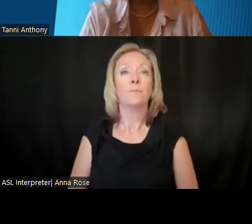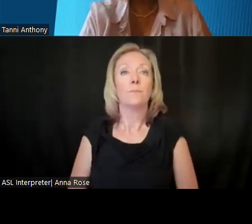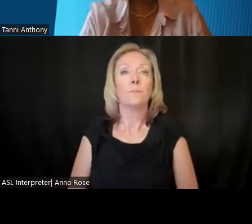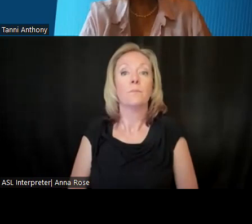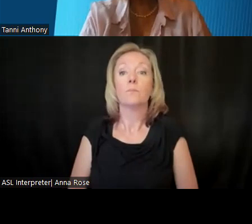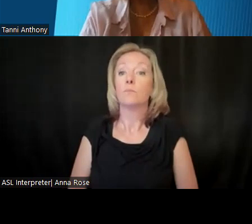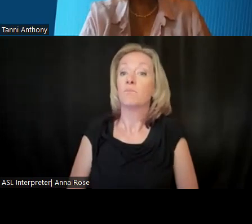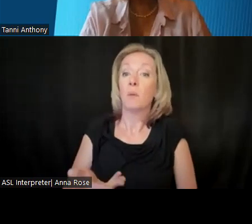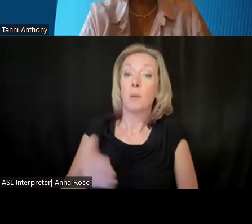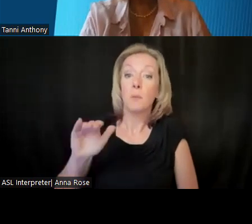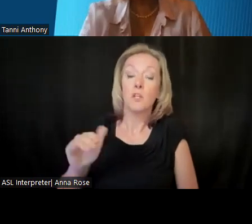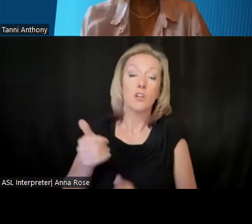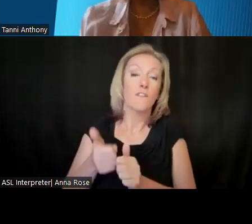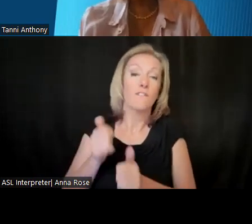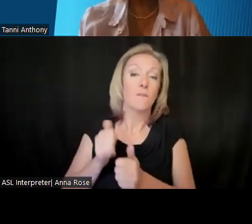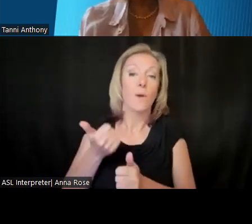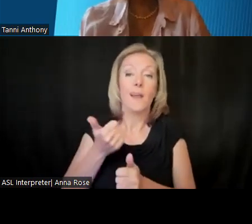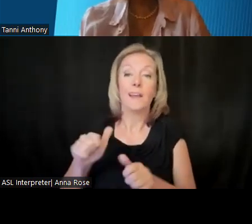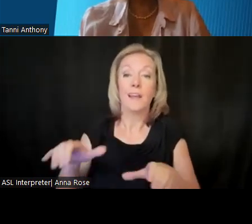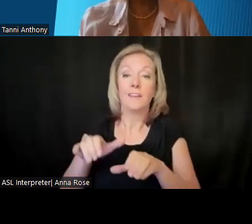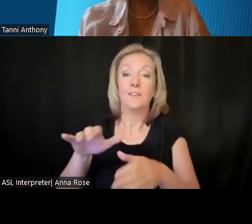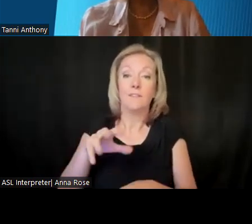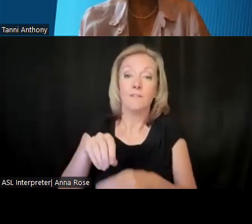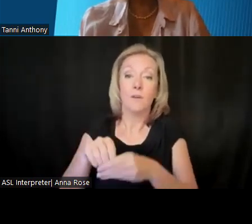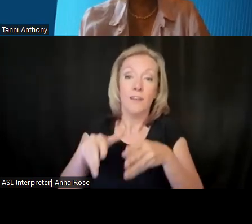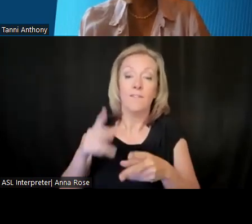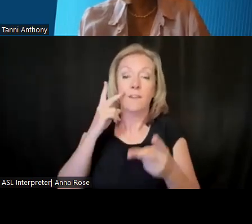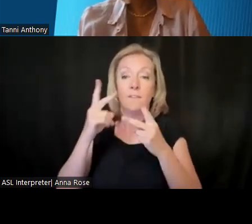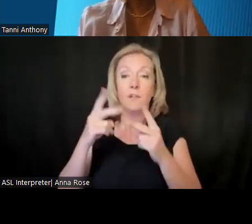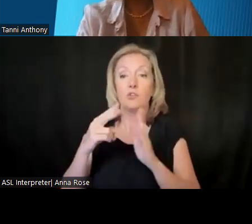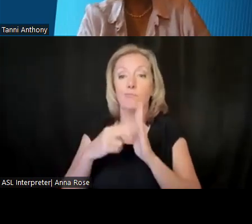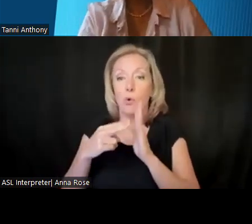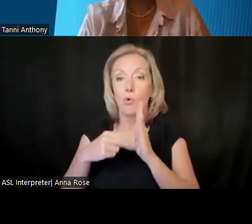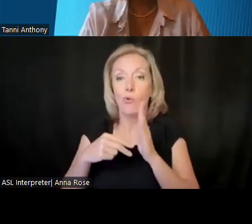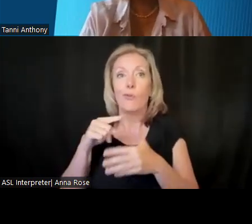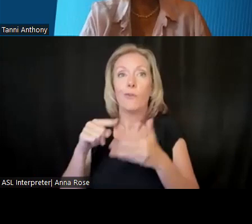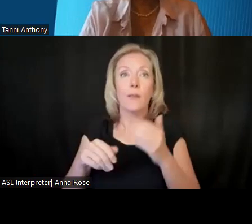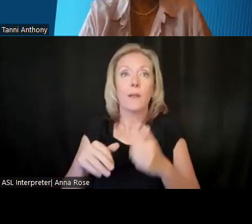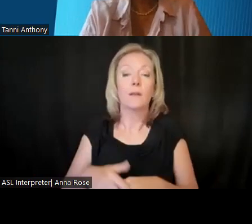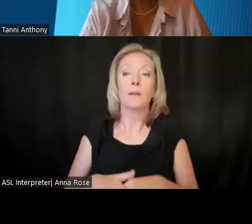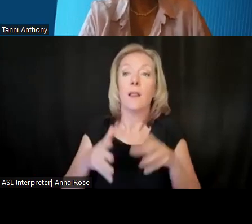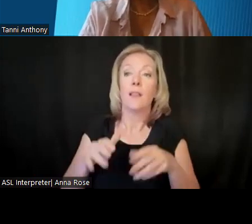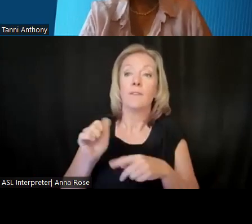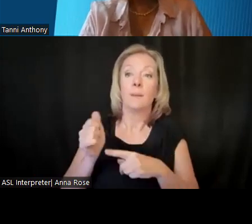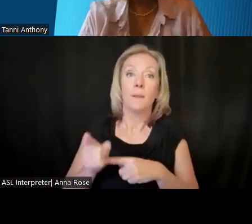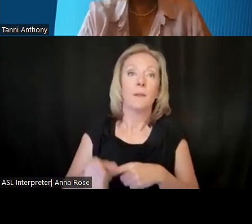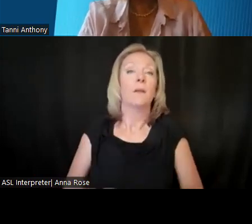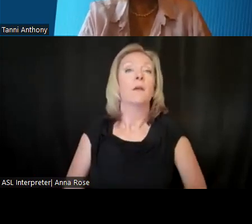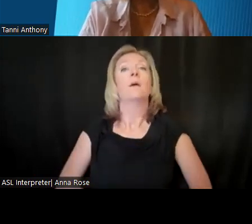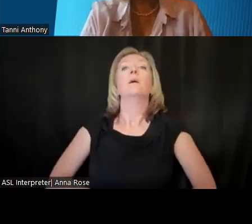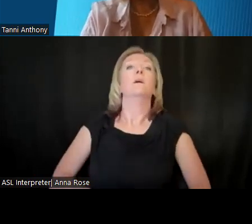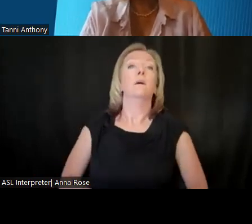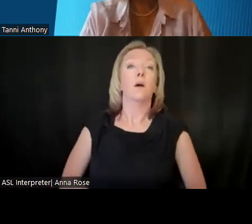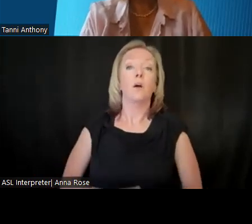doing visual activities or lose interest early. So lots of these things you can read. So I got 10 minutes. So what we talk about